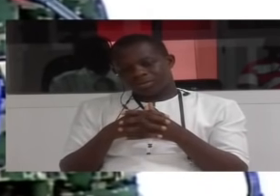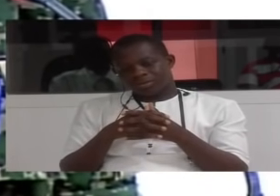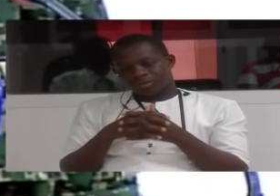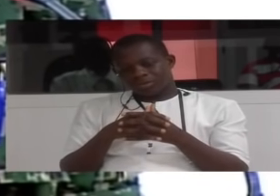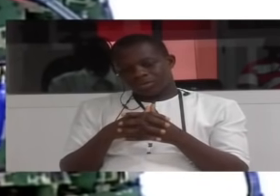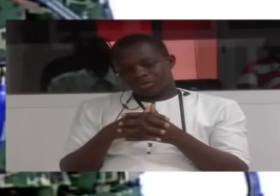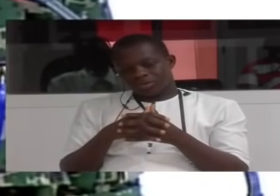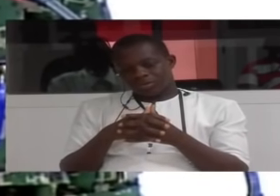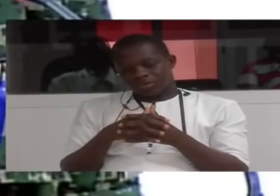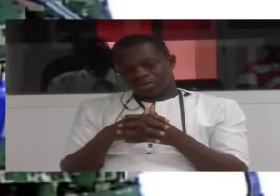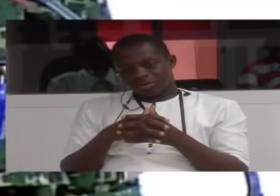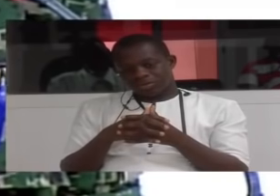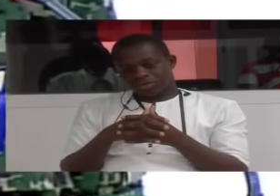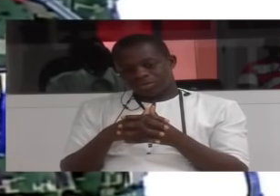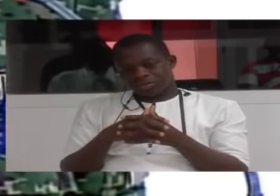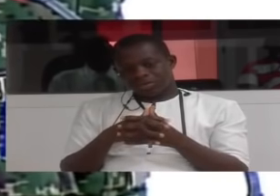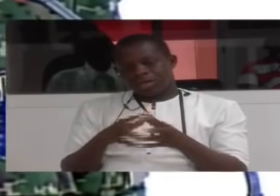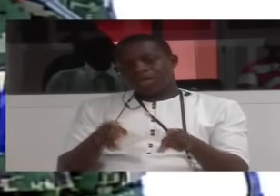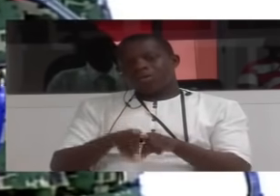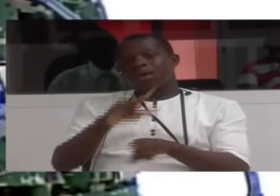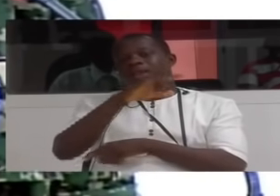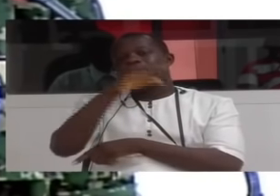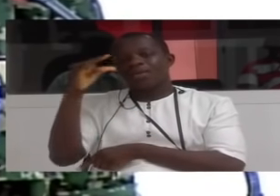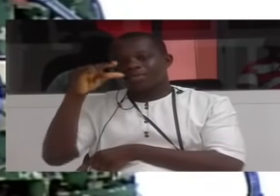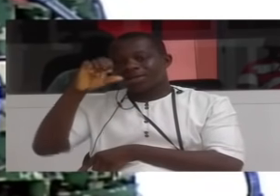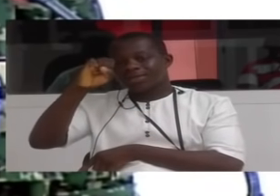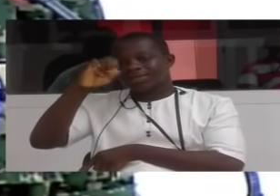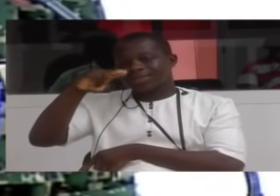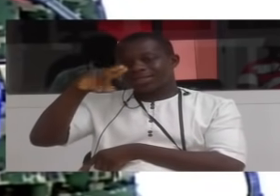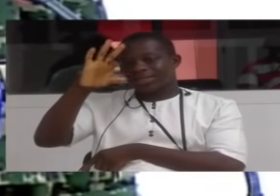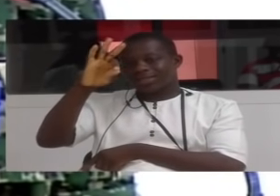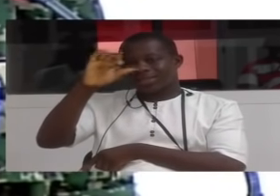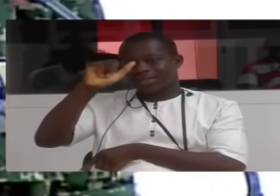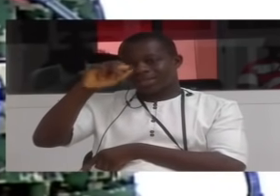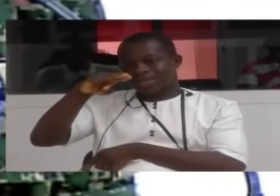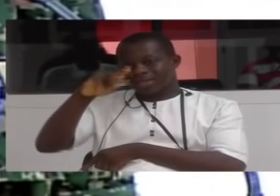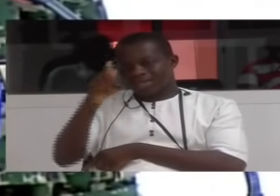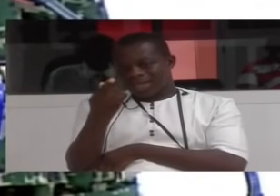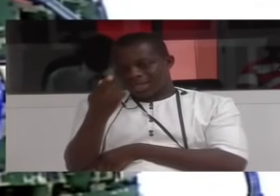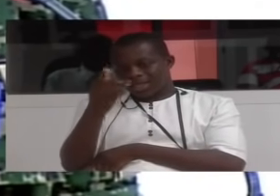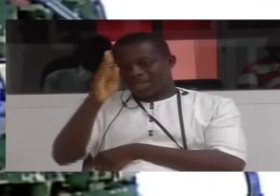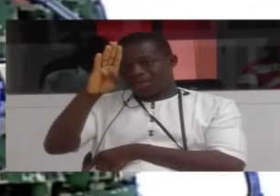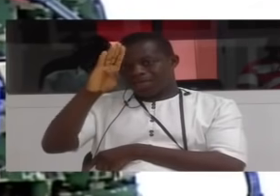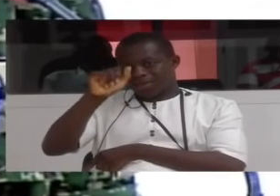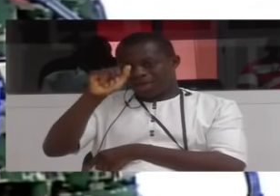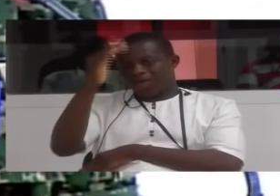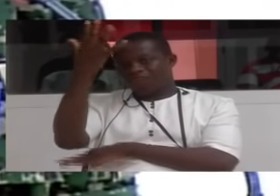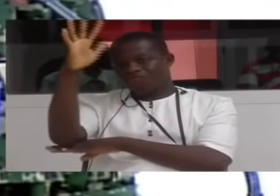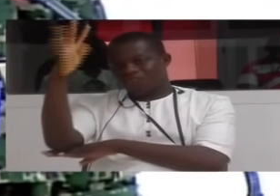nuruna fi ngeen dem ndax fenen la. Santamba. Santamba. Santamba Forest.